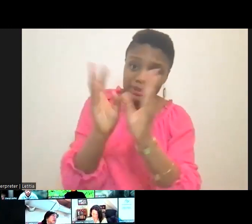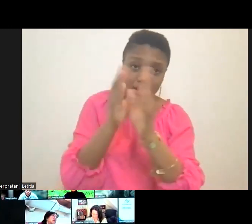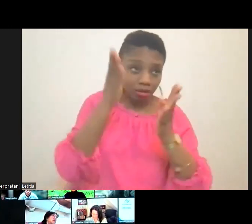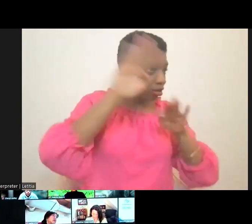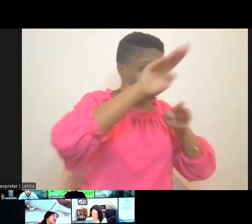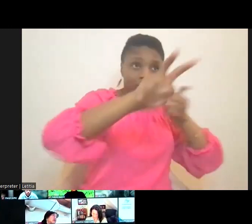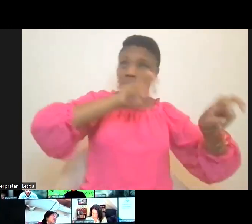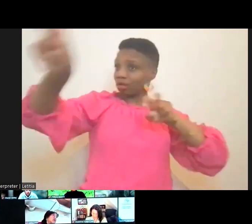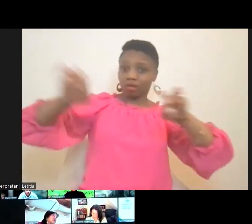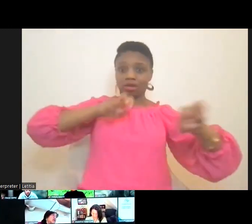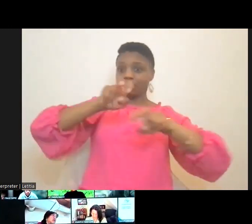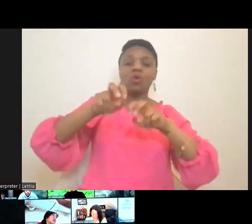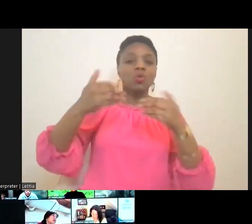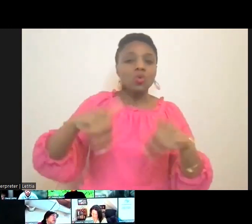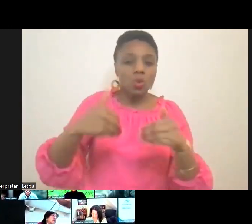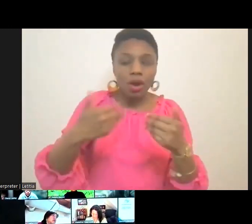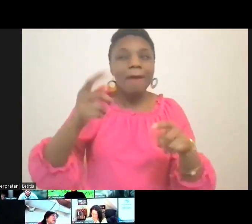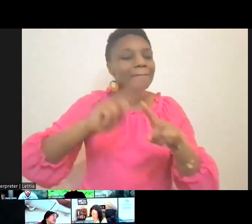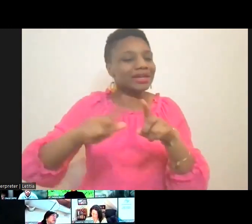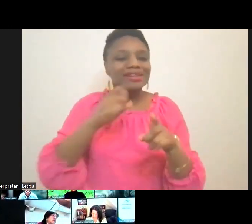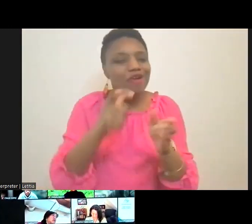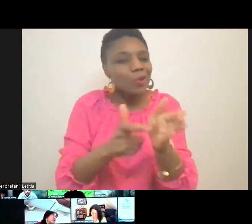mean having to show up at a meeting.